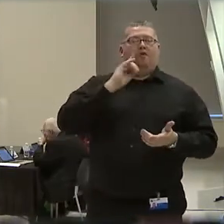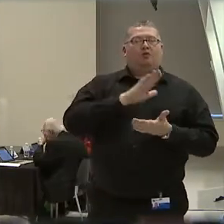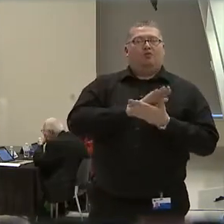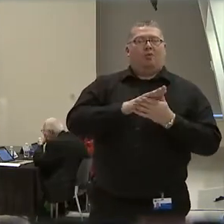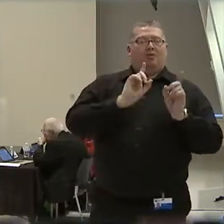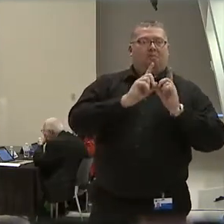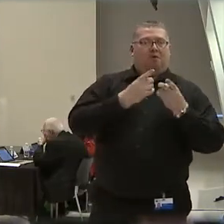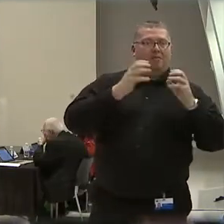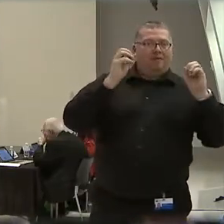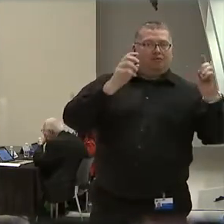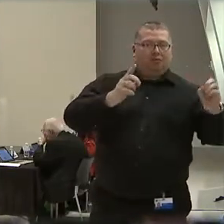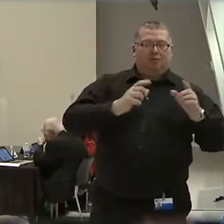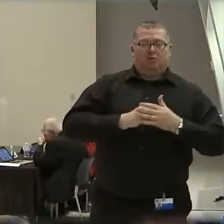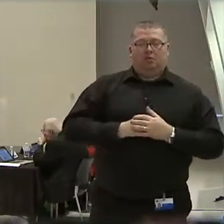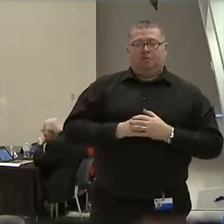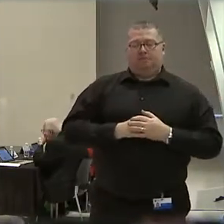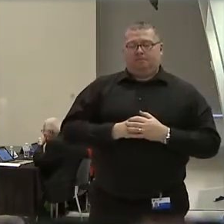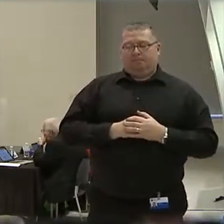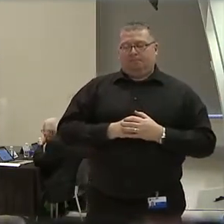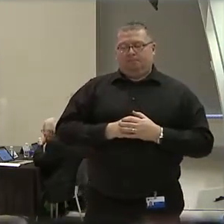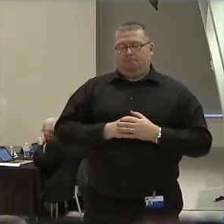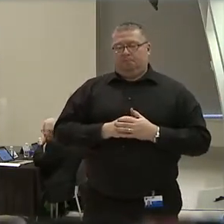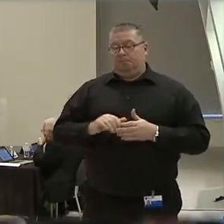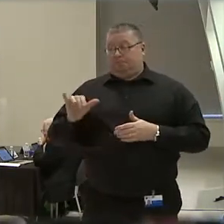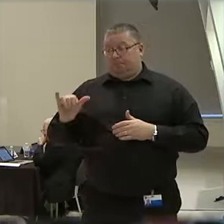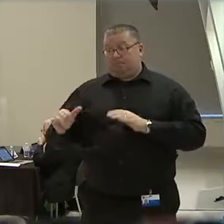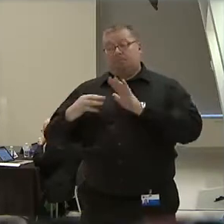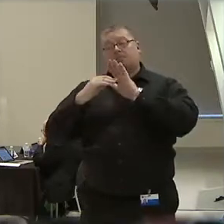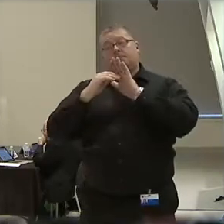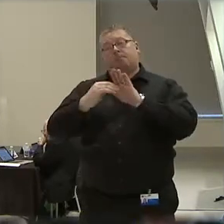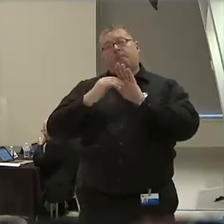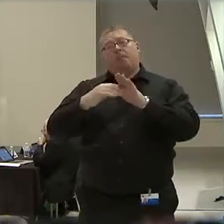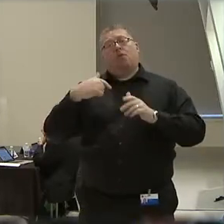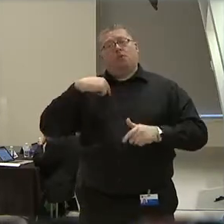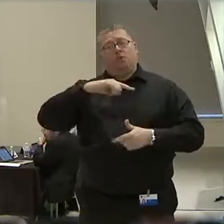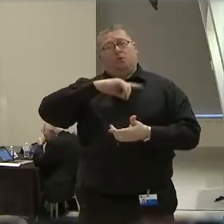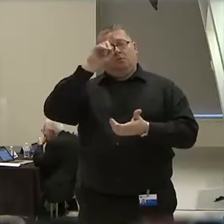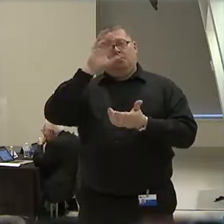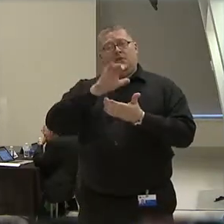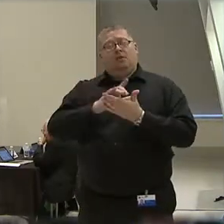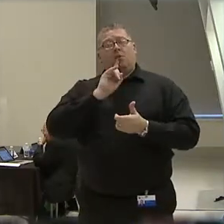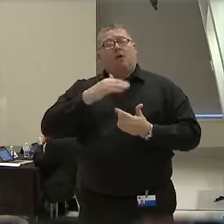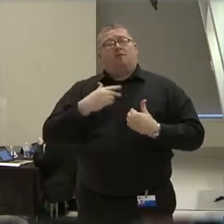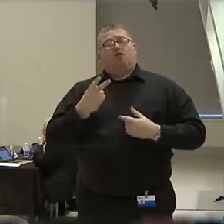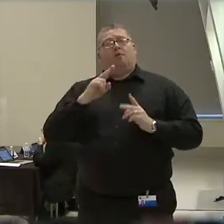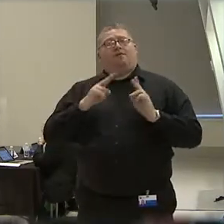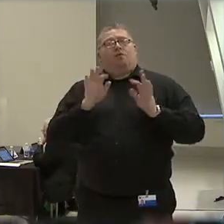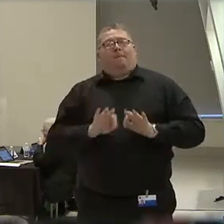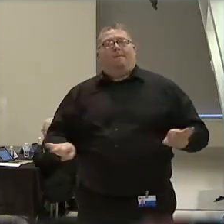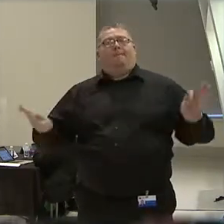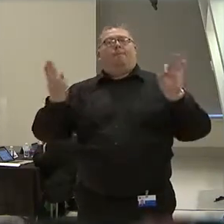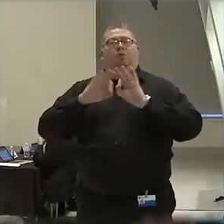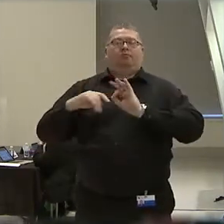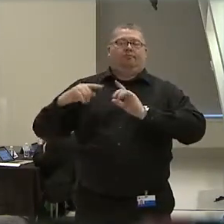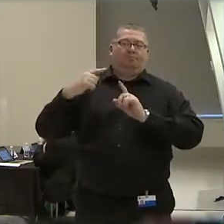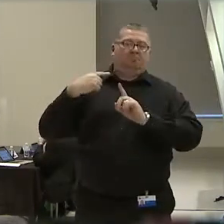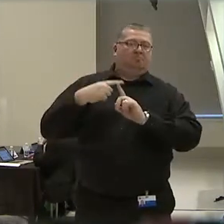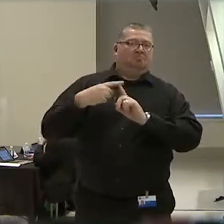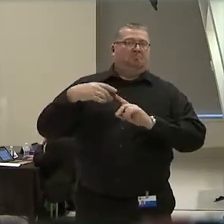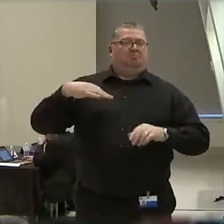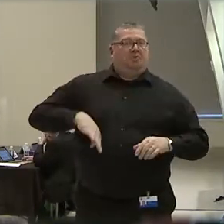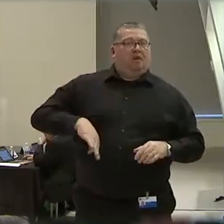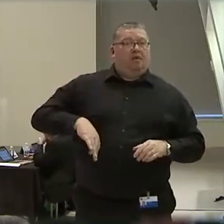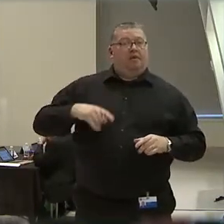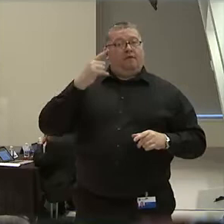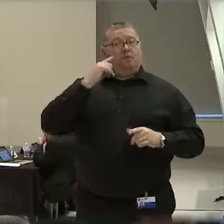of Education. This model, we believe, has 2 very important advantages when it comes to policing